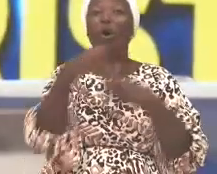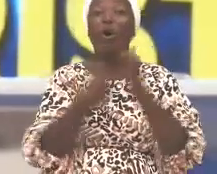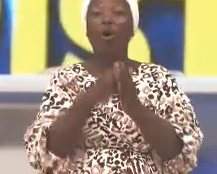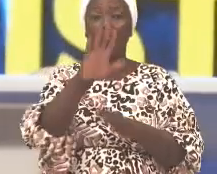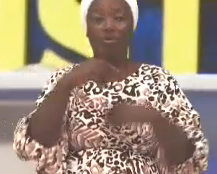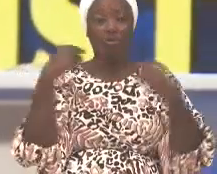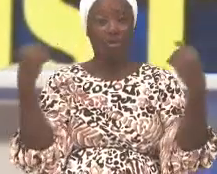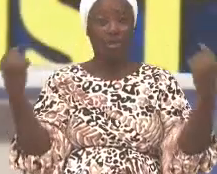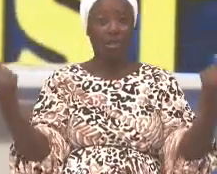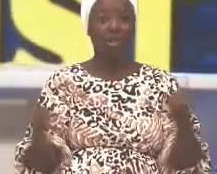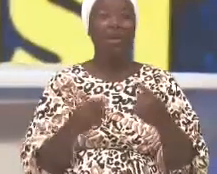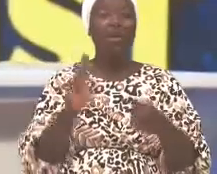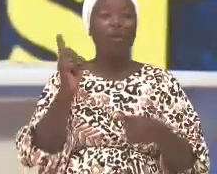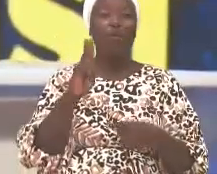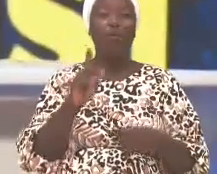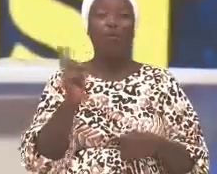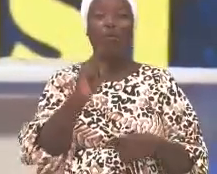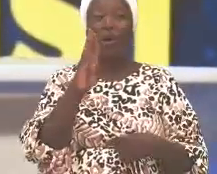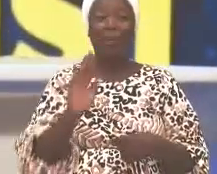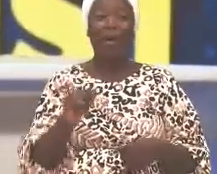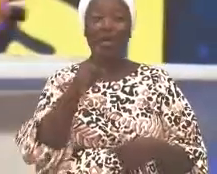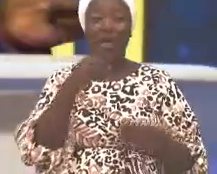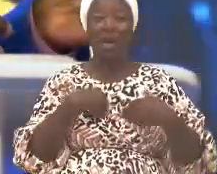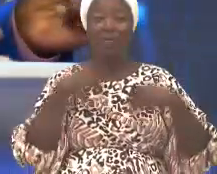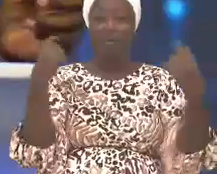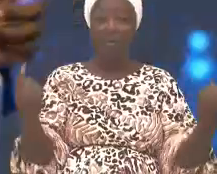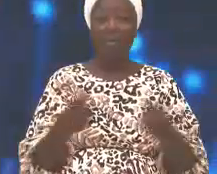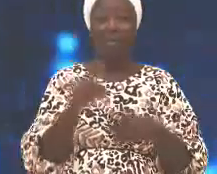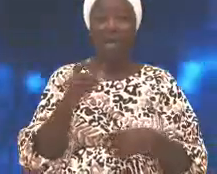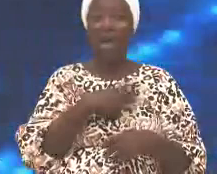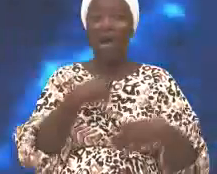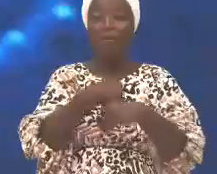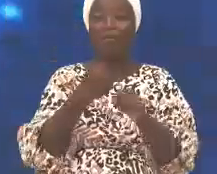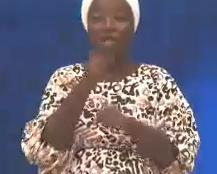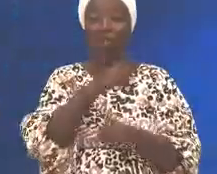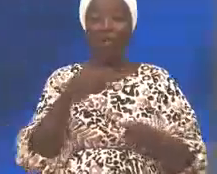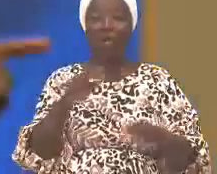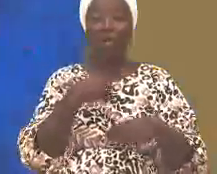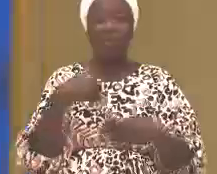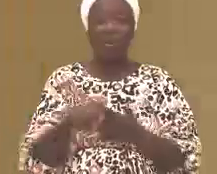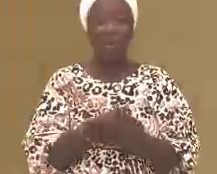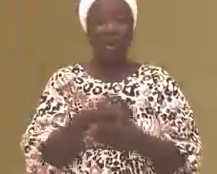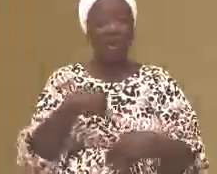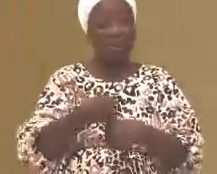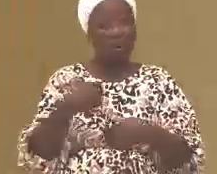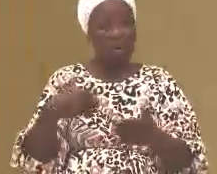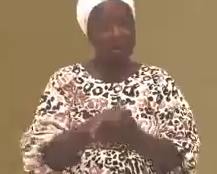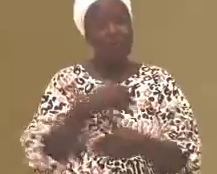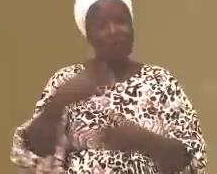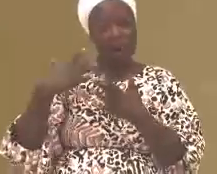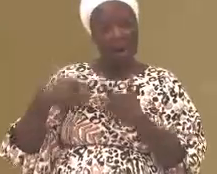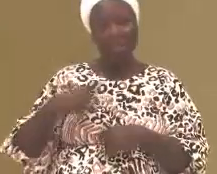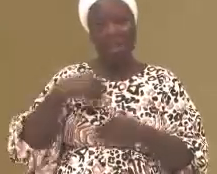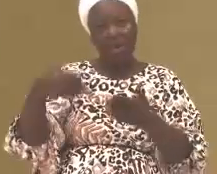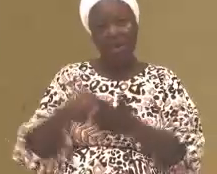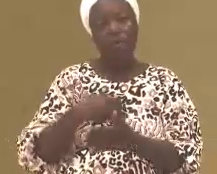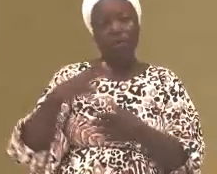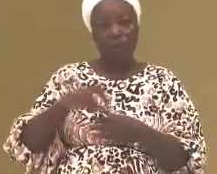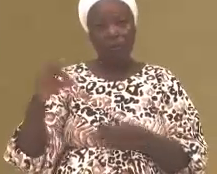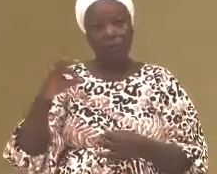transgressions whereby ye have transgressed, and make you a new heart and a new spirit. For why will